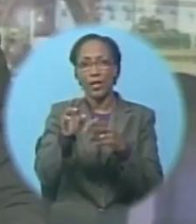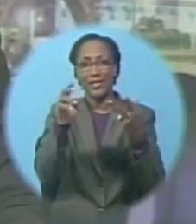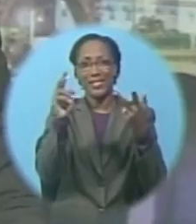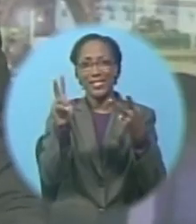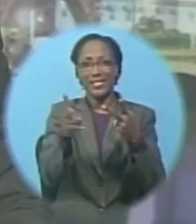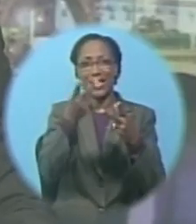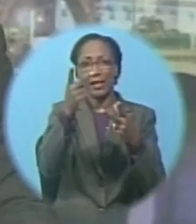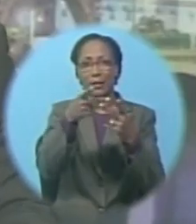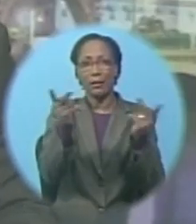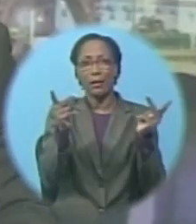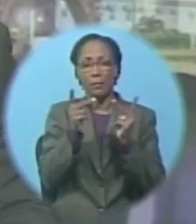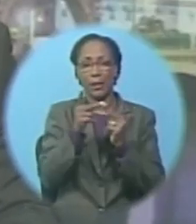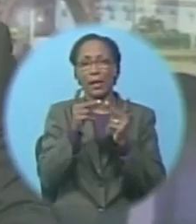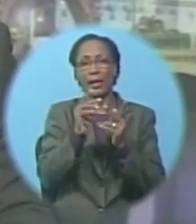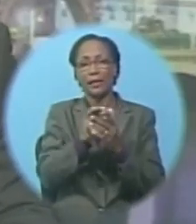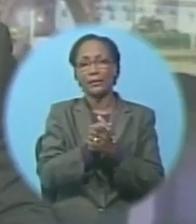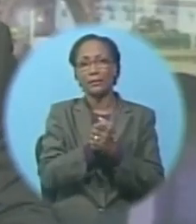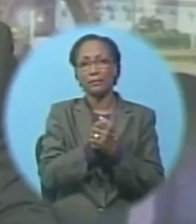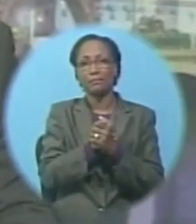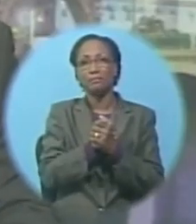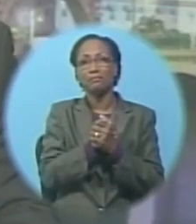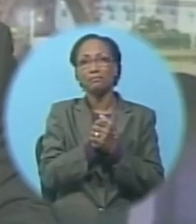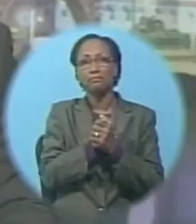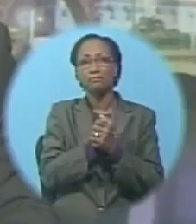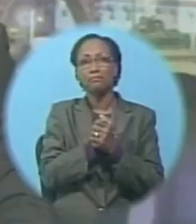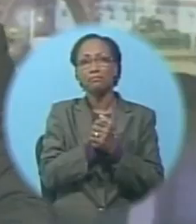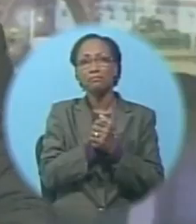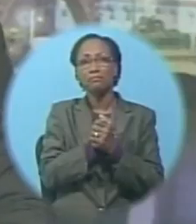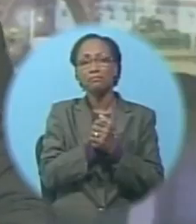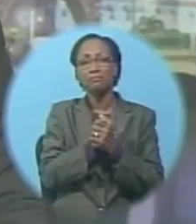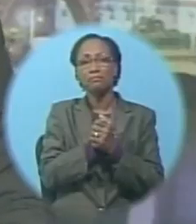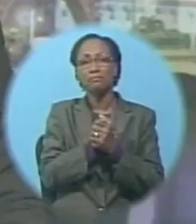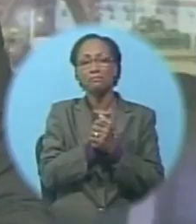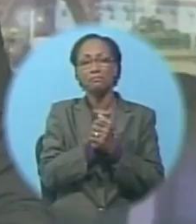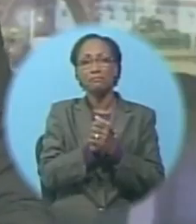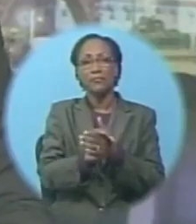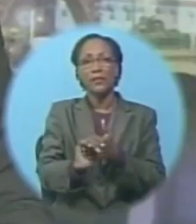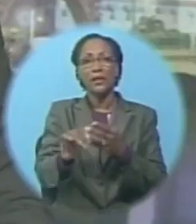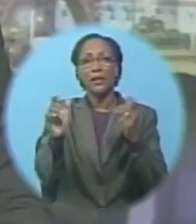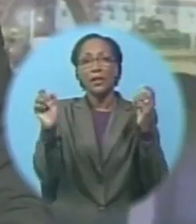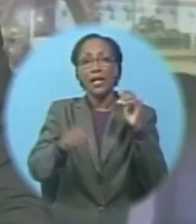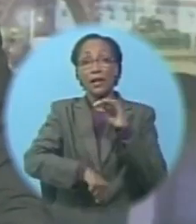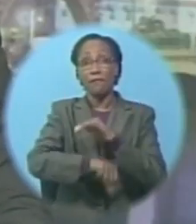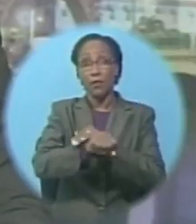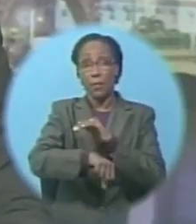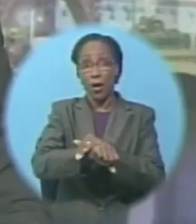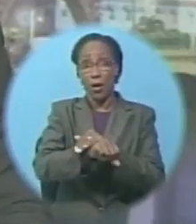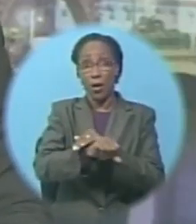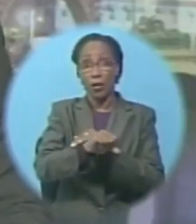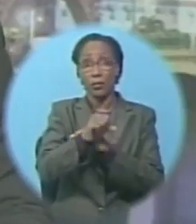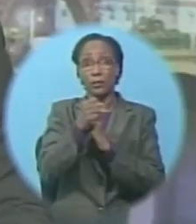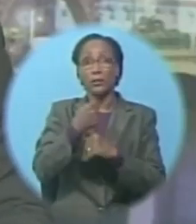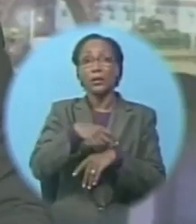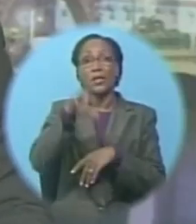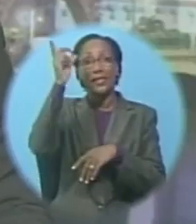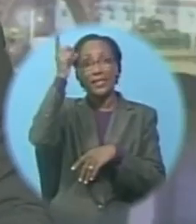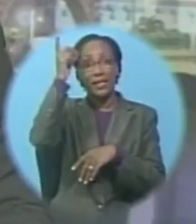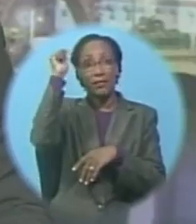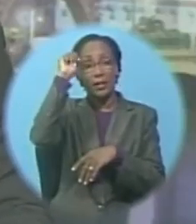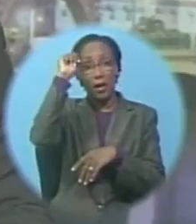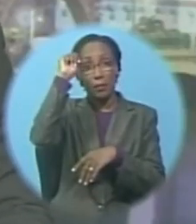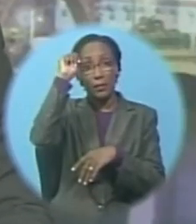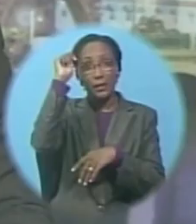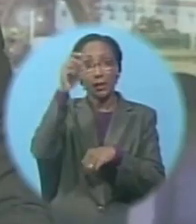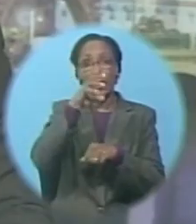on 33.06 points. In football news, defending champions of the David Thompson constituency